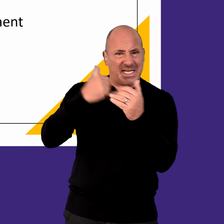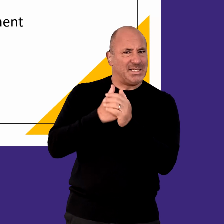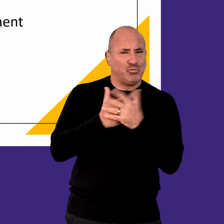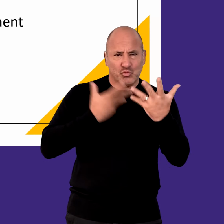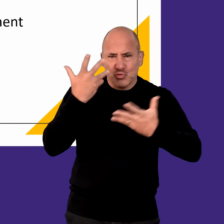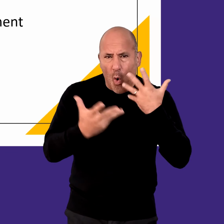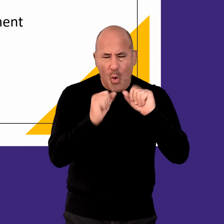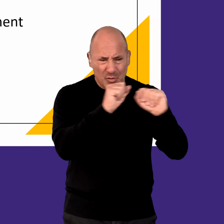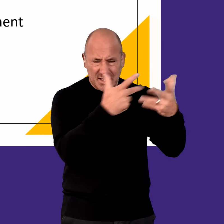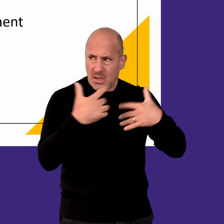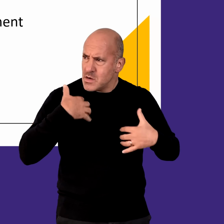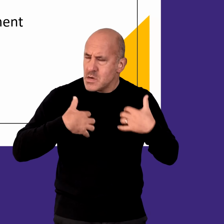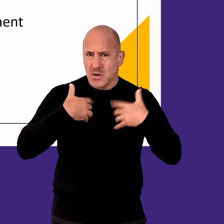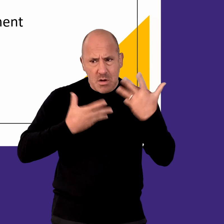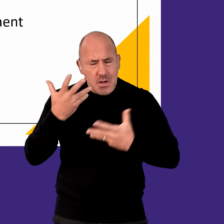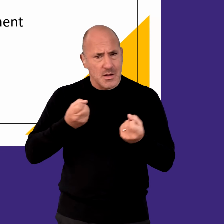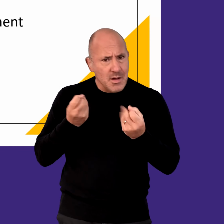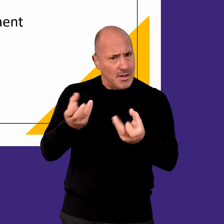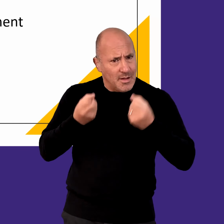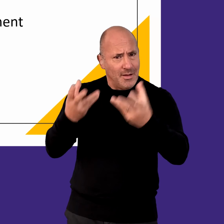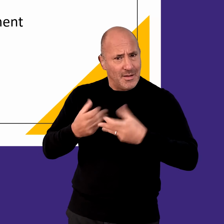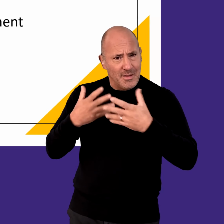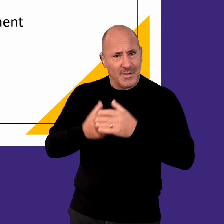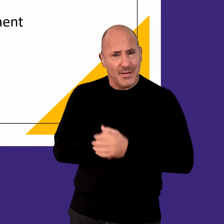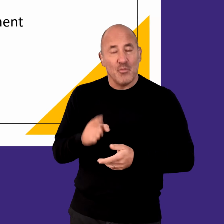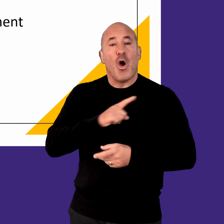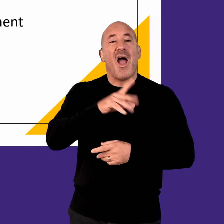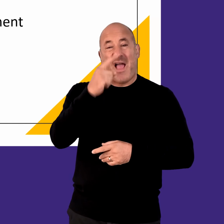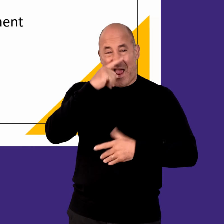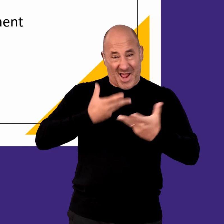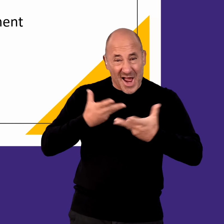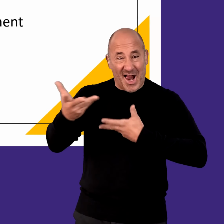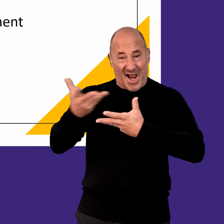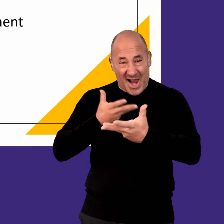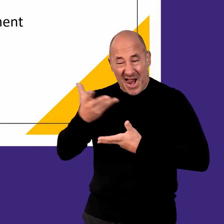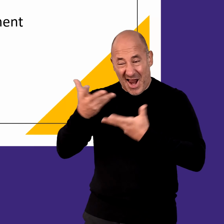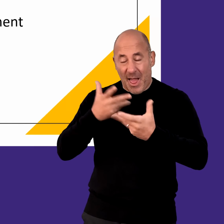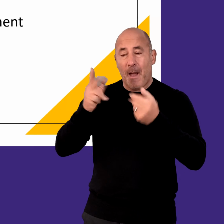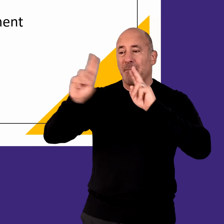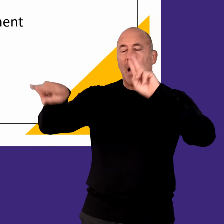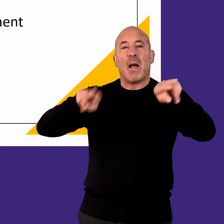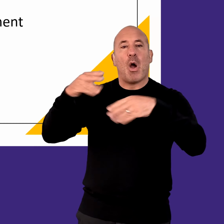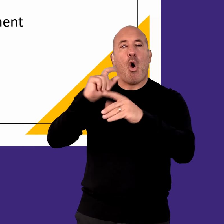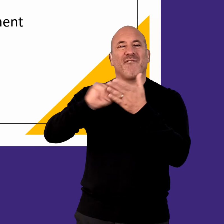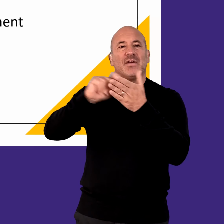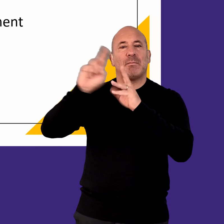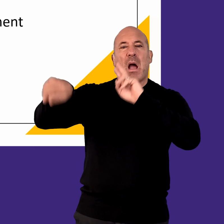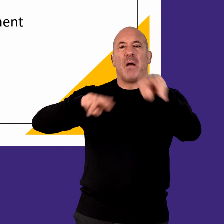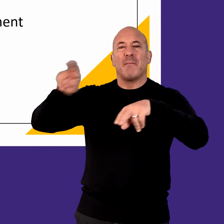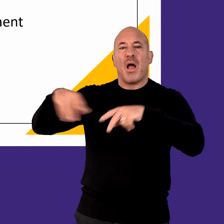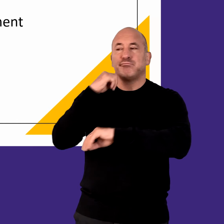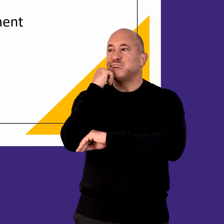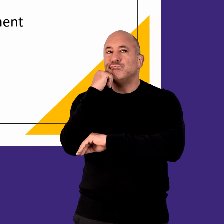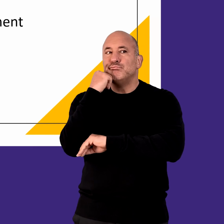meetings in, that shares the stories, that keeps everyone motivated. Because you can have great conversations, but